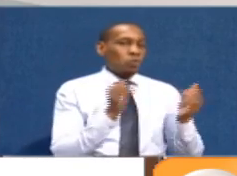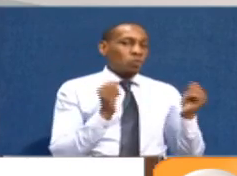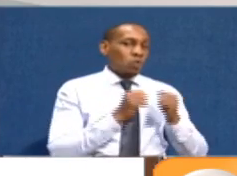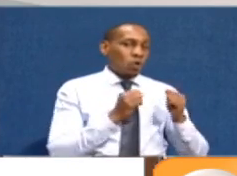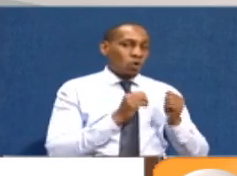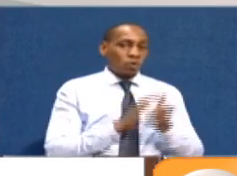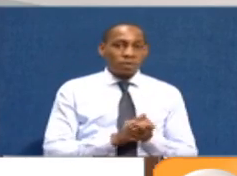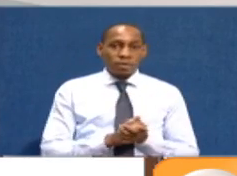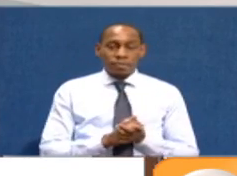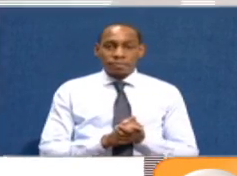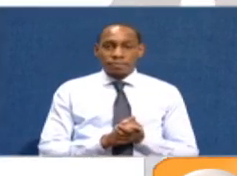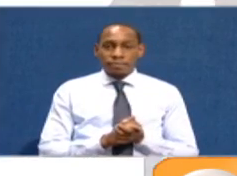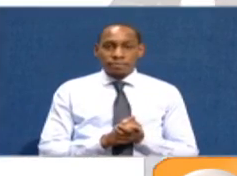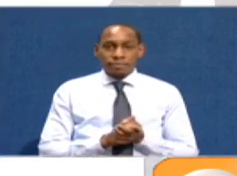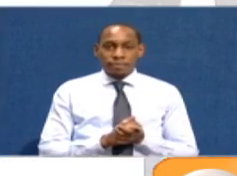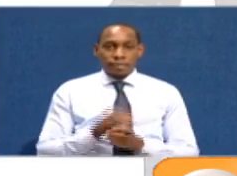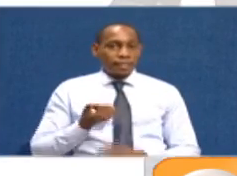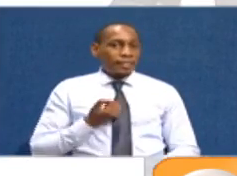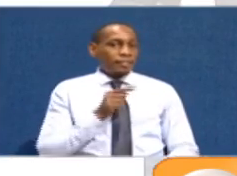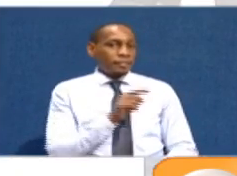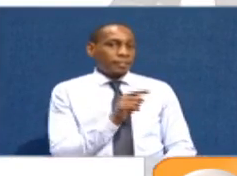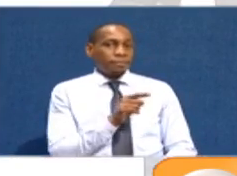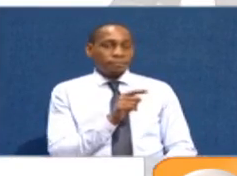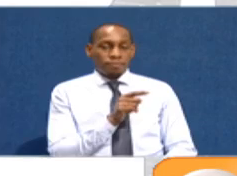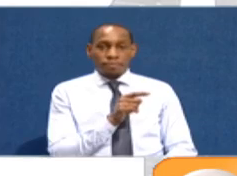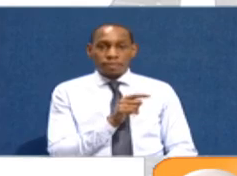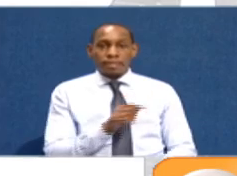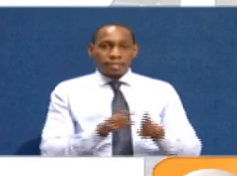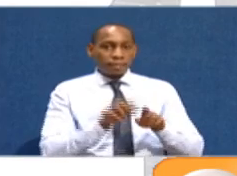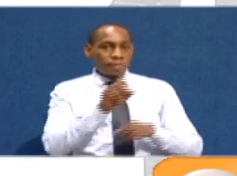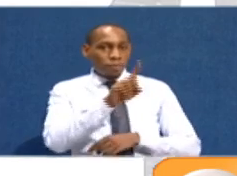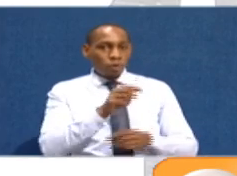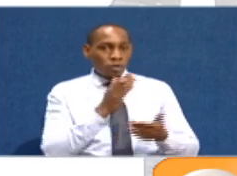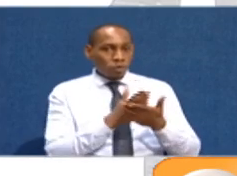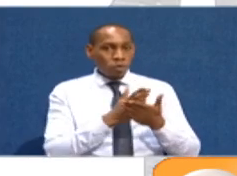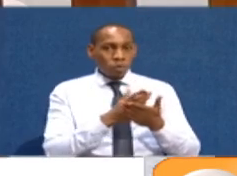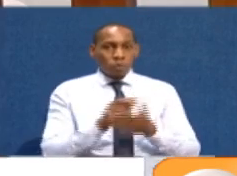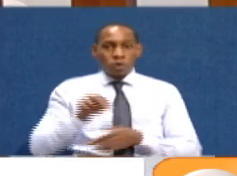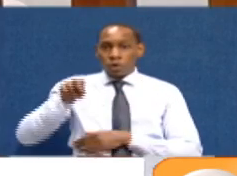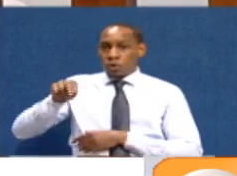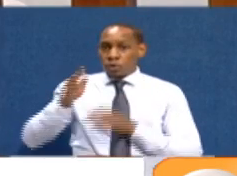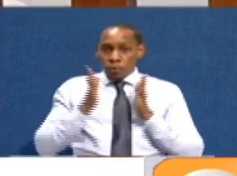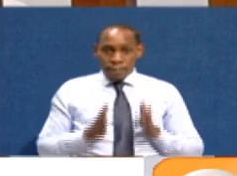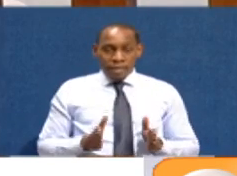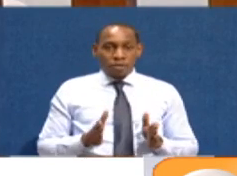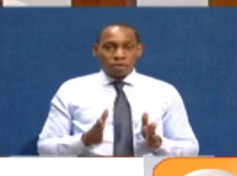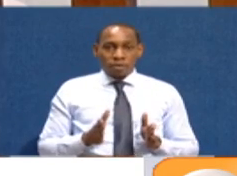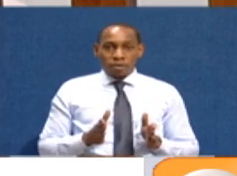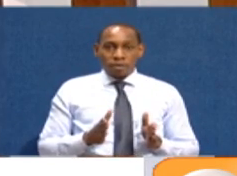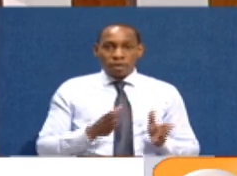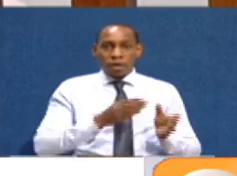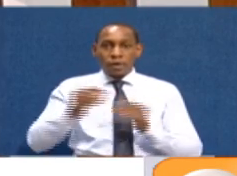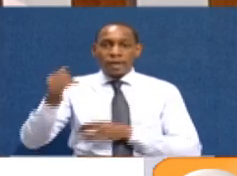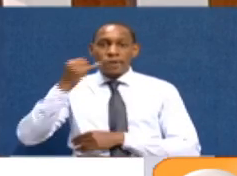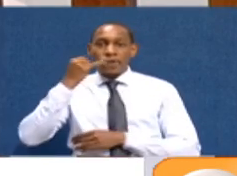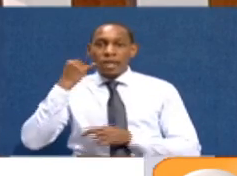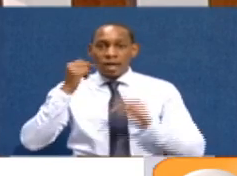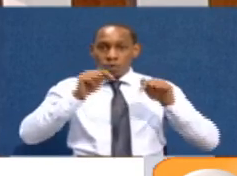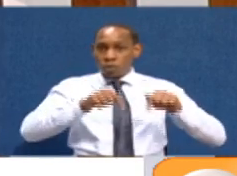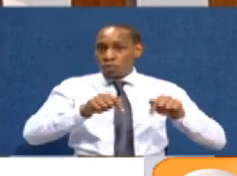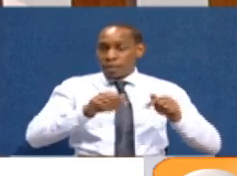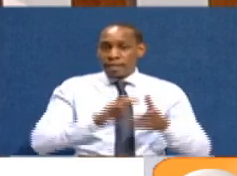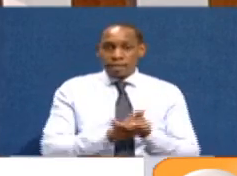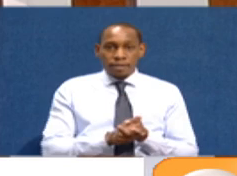for Scandinavian. Norway. Yeah, yeah. She's. I always question. Are you sure you're from Norway? Right. We were in Nakuru today, a little